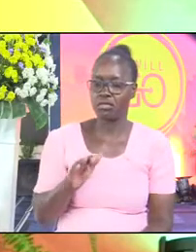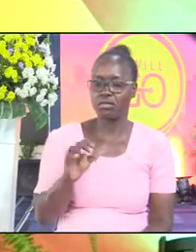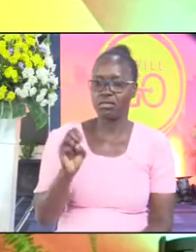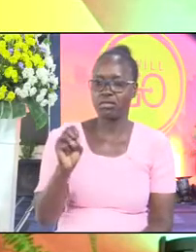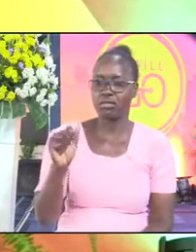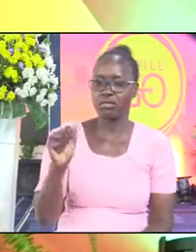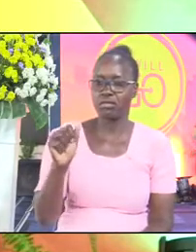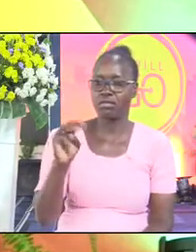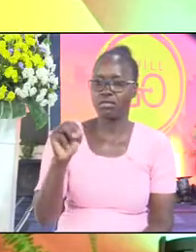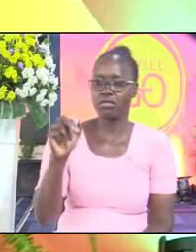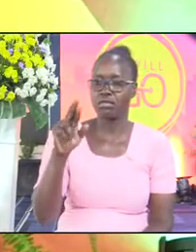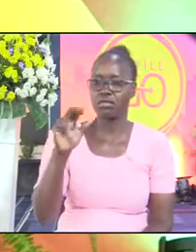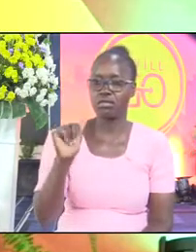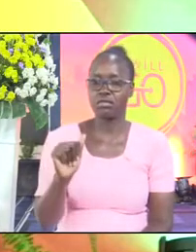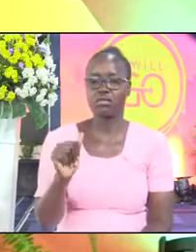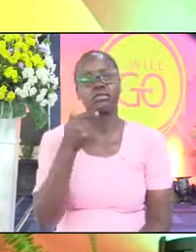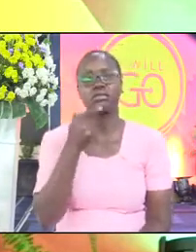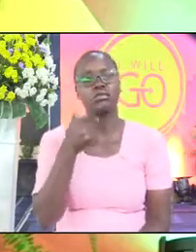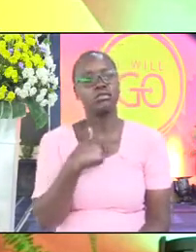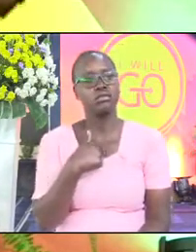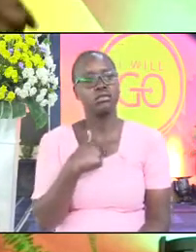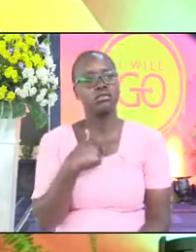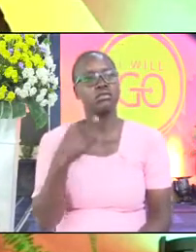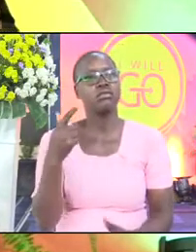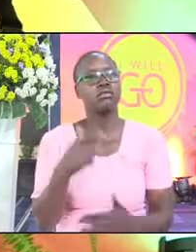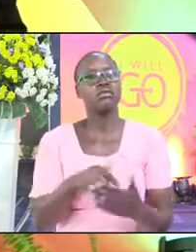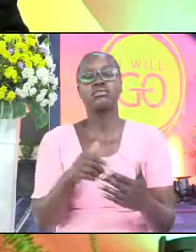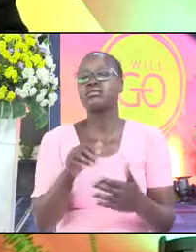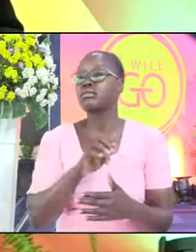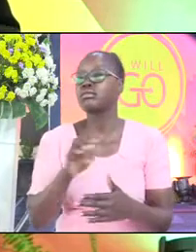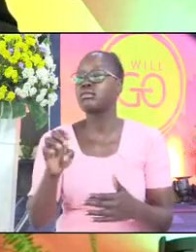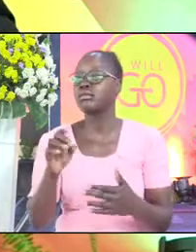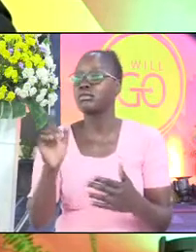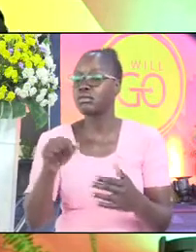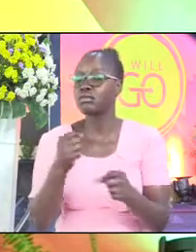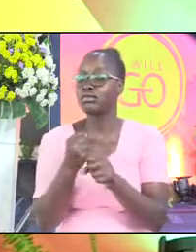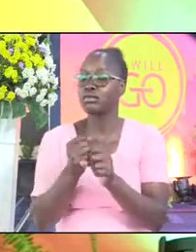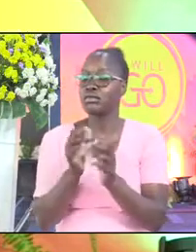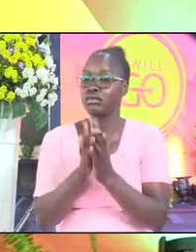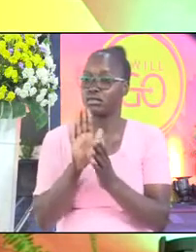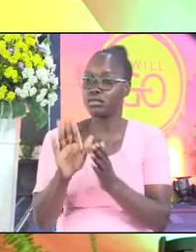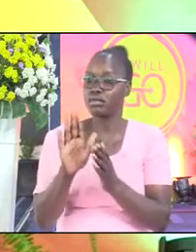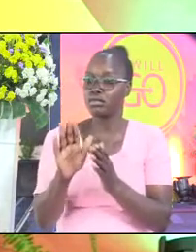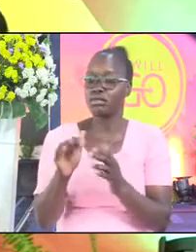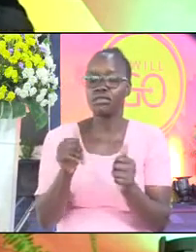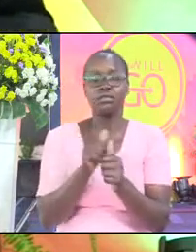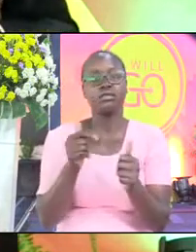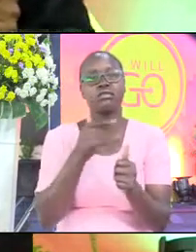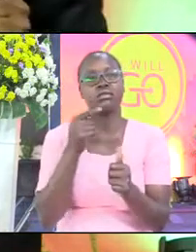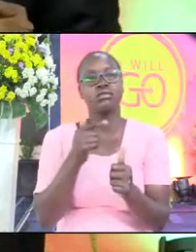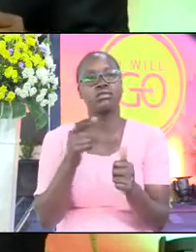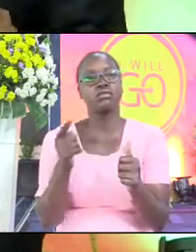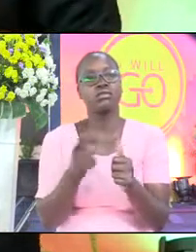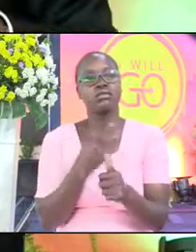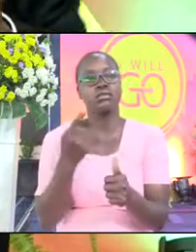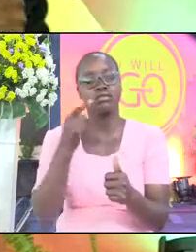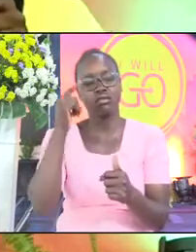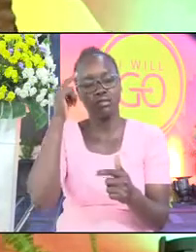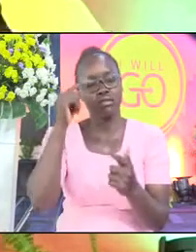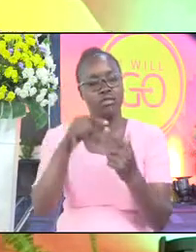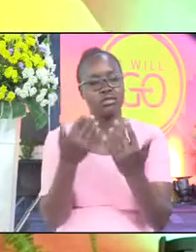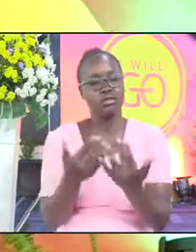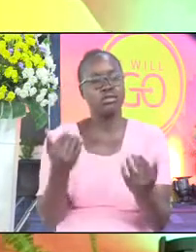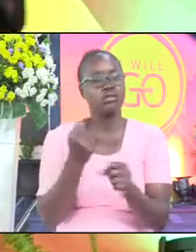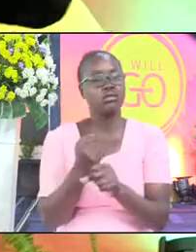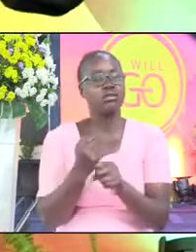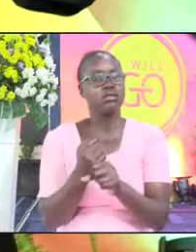Samaria, tell me, what else did he do for you? Well, she said, Brother Pastor Parkinson, the first thing